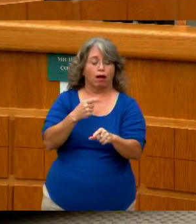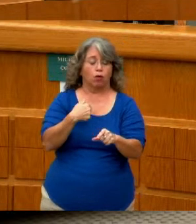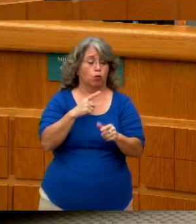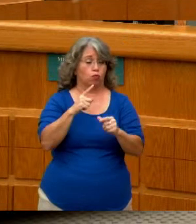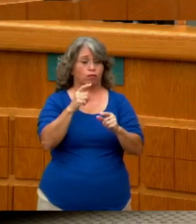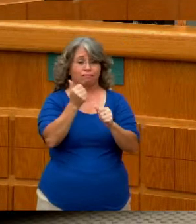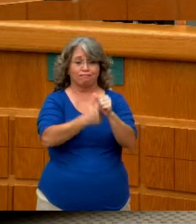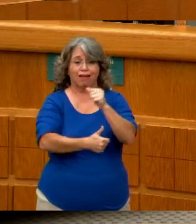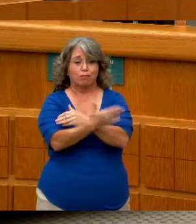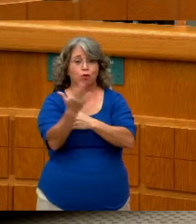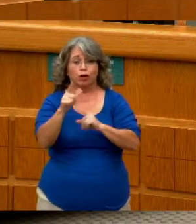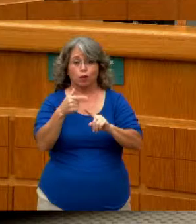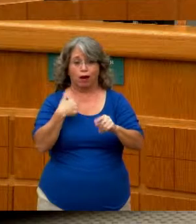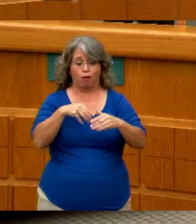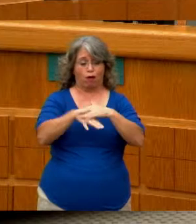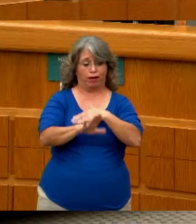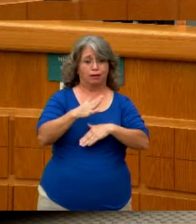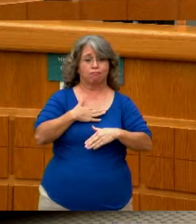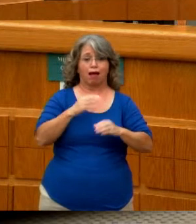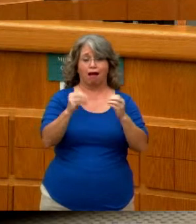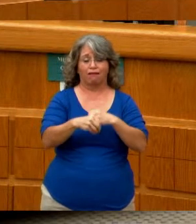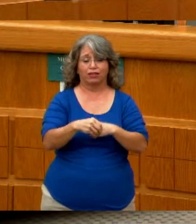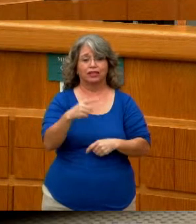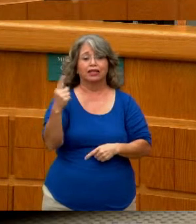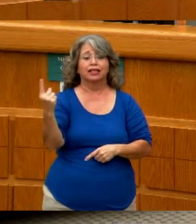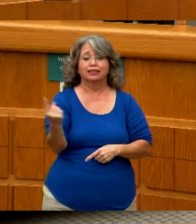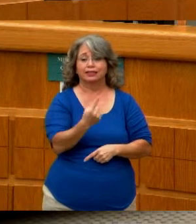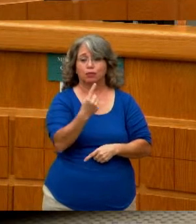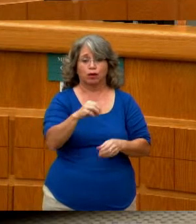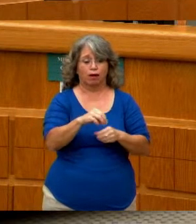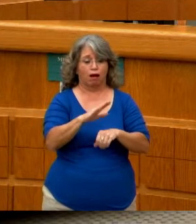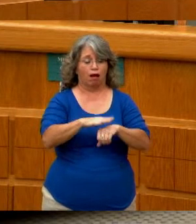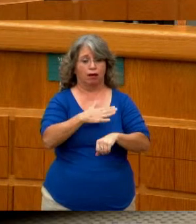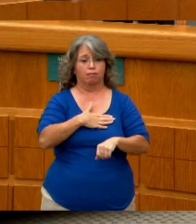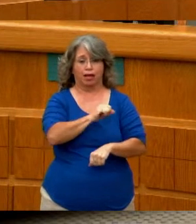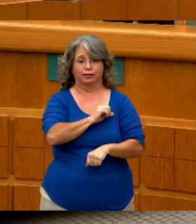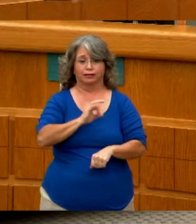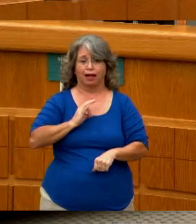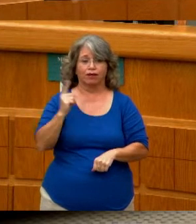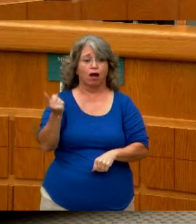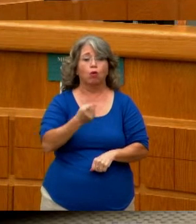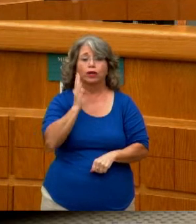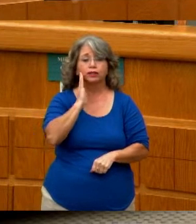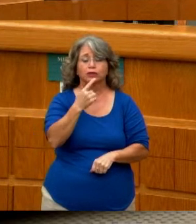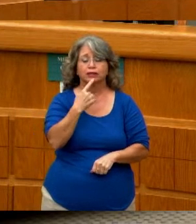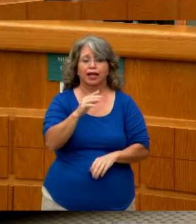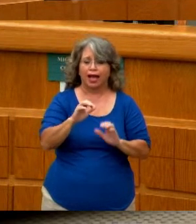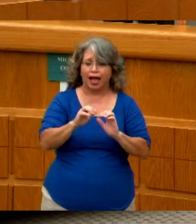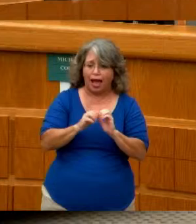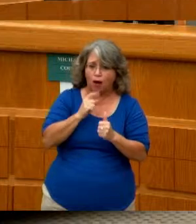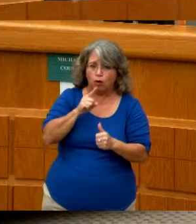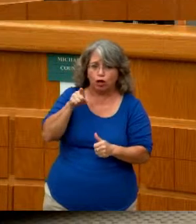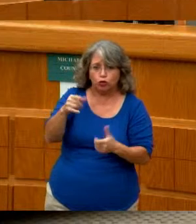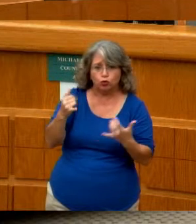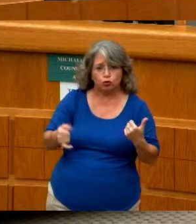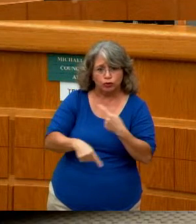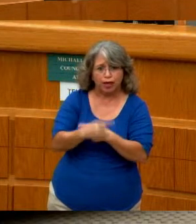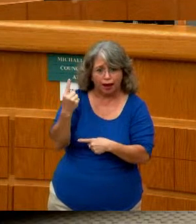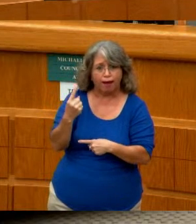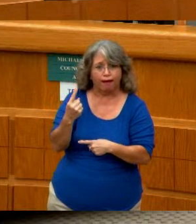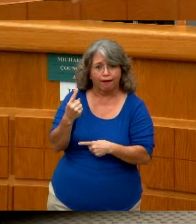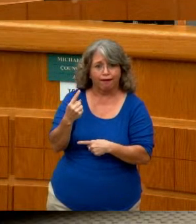I get every morning when I walk into my office is somebody, a member of my staff says, "How are you today?"